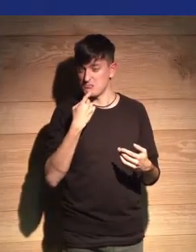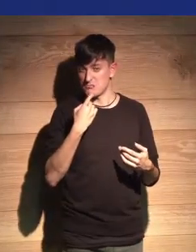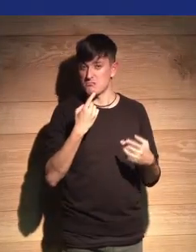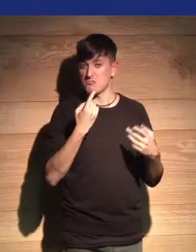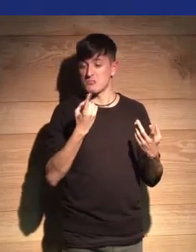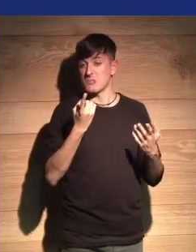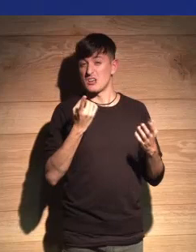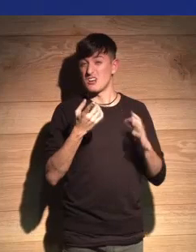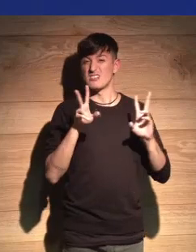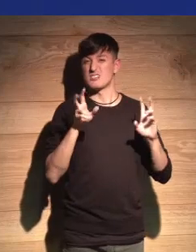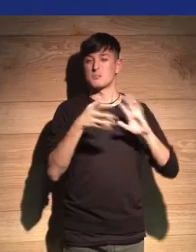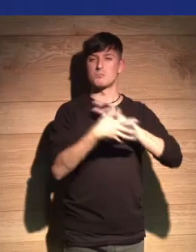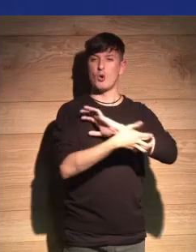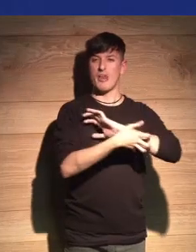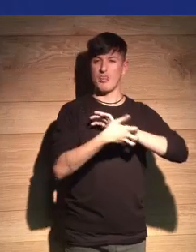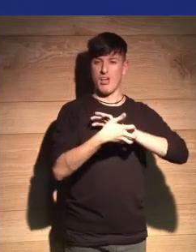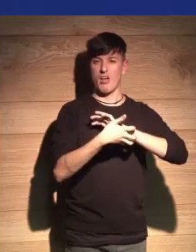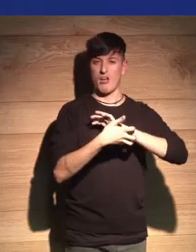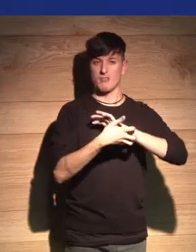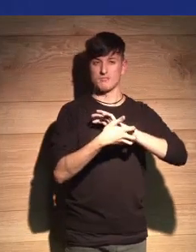I've said this over and over again.